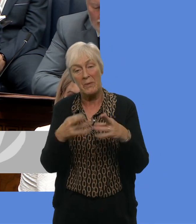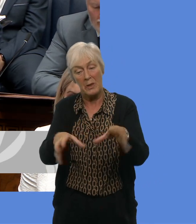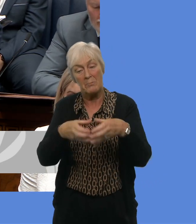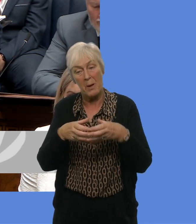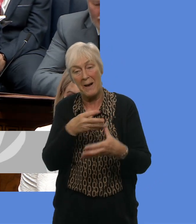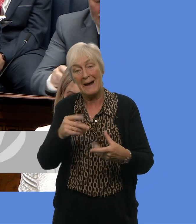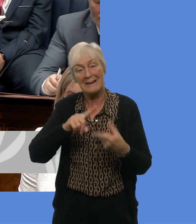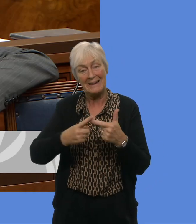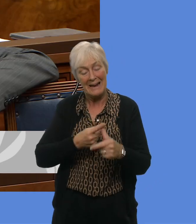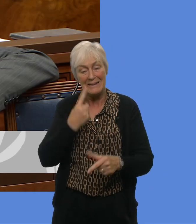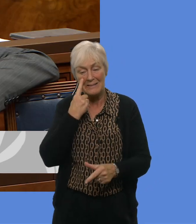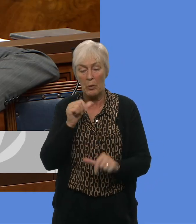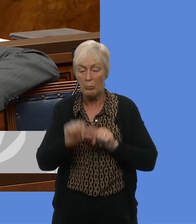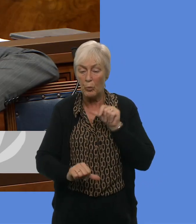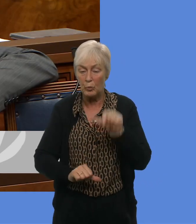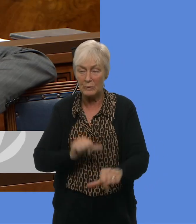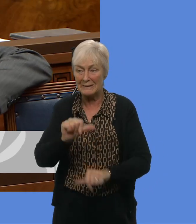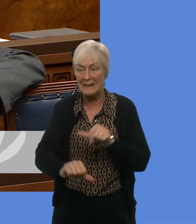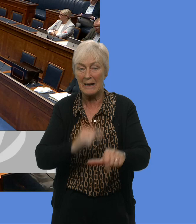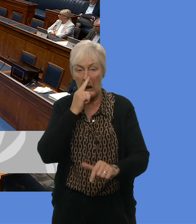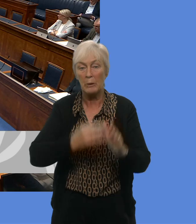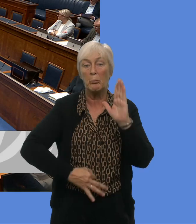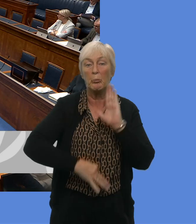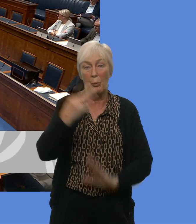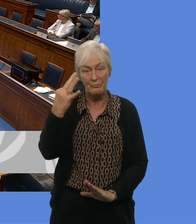how it can be improved. Donny Donnelly.